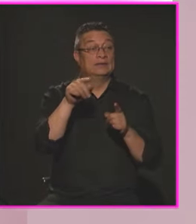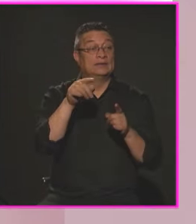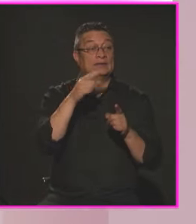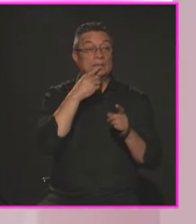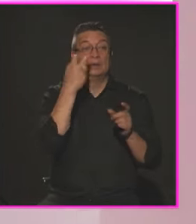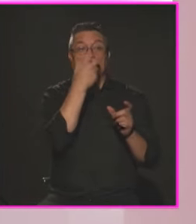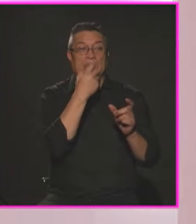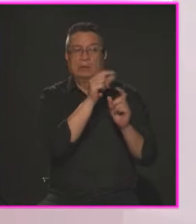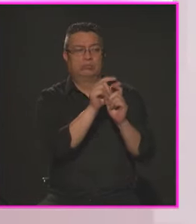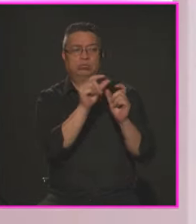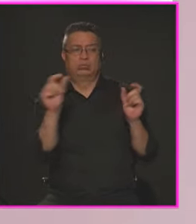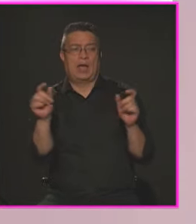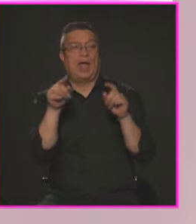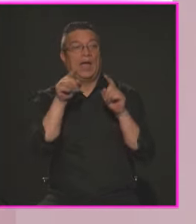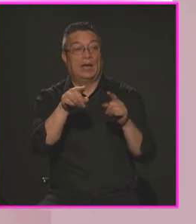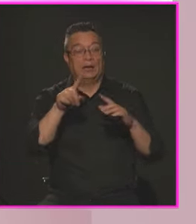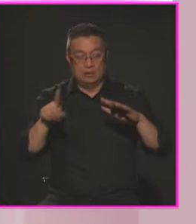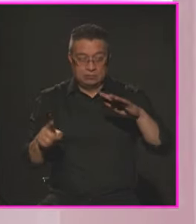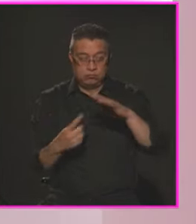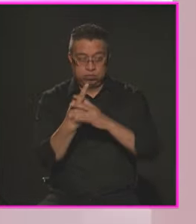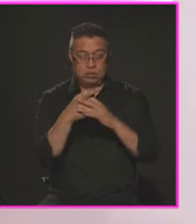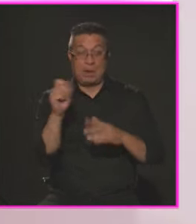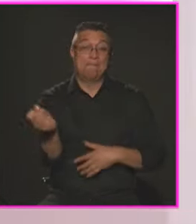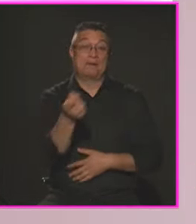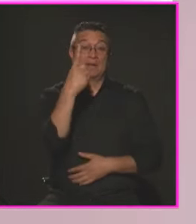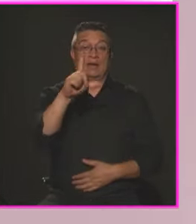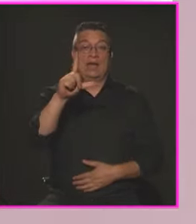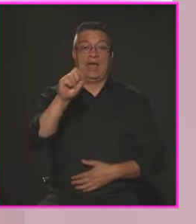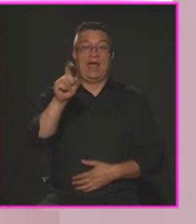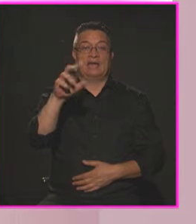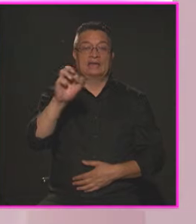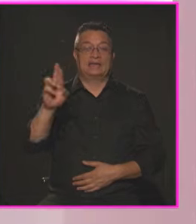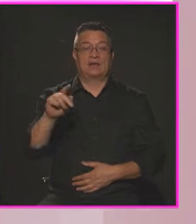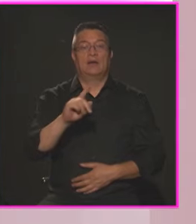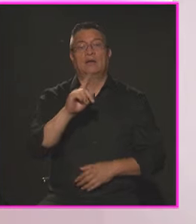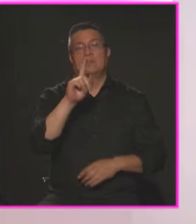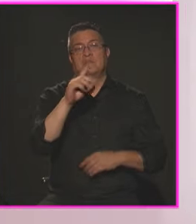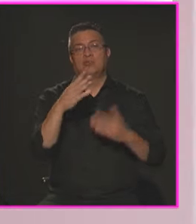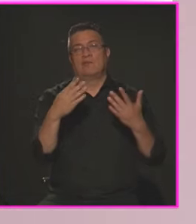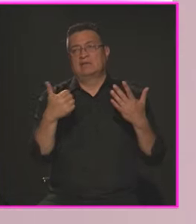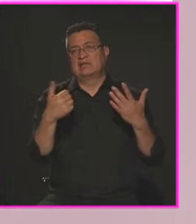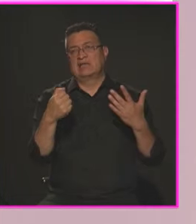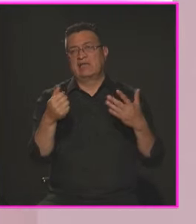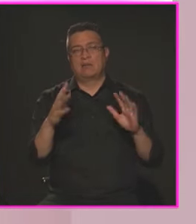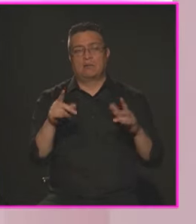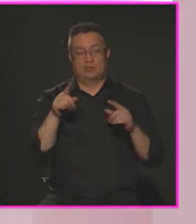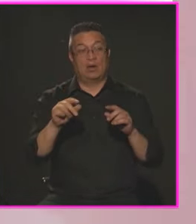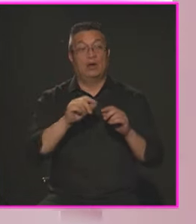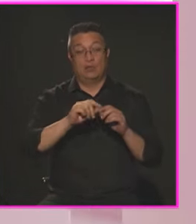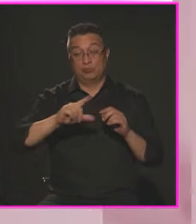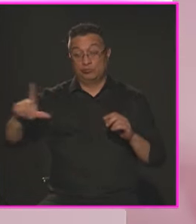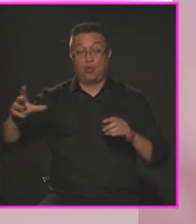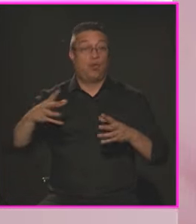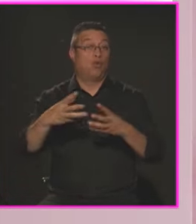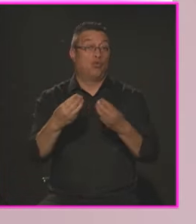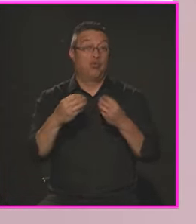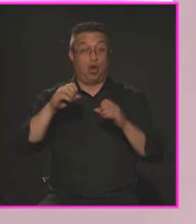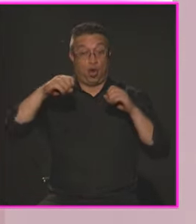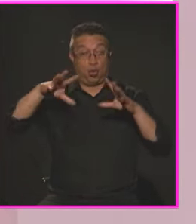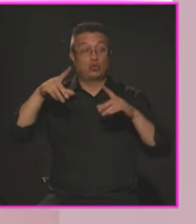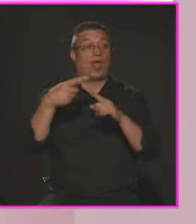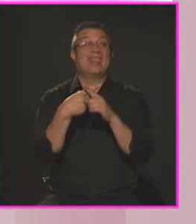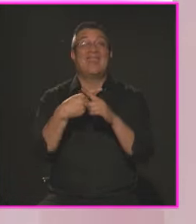was operated in 1960. And this is an extraordinary source of light, which is completely different from the classical light that we can see around us.